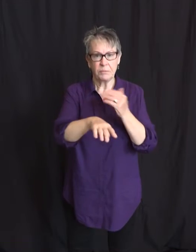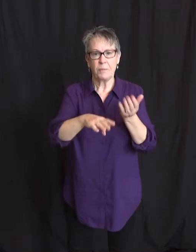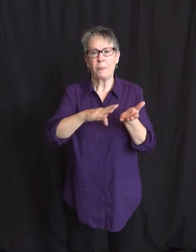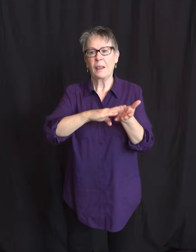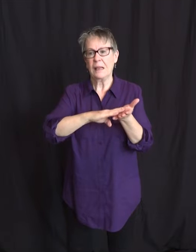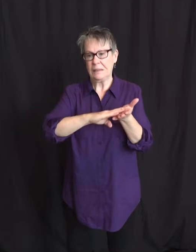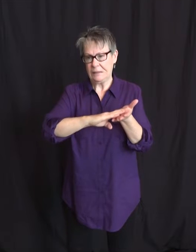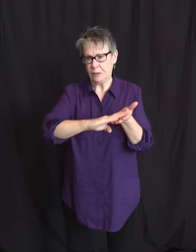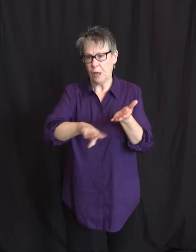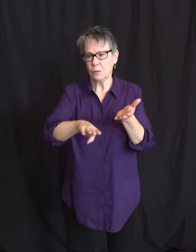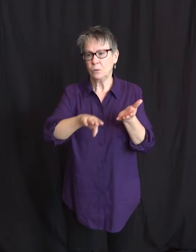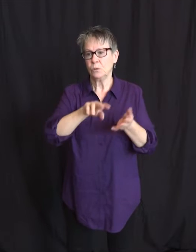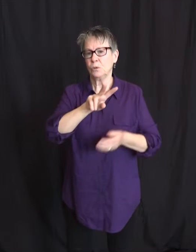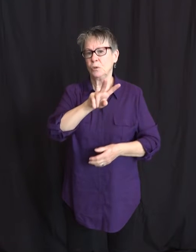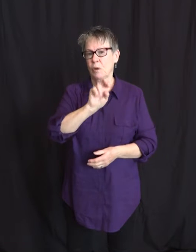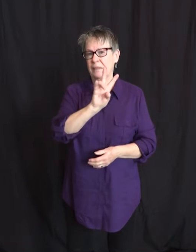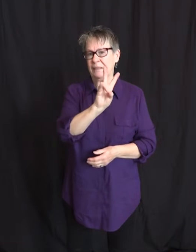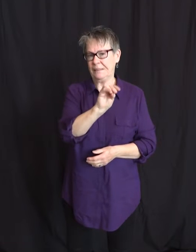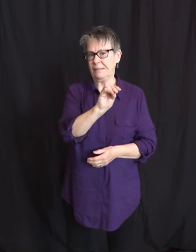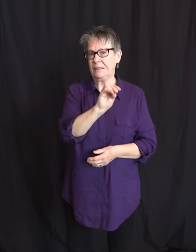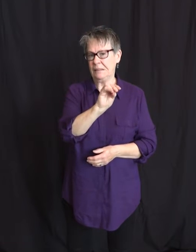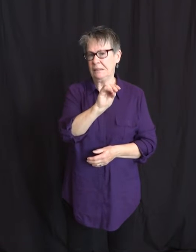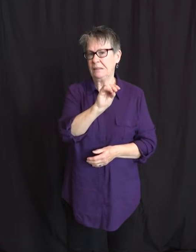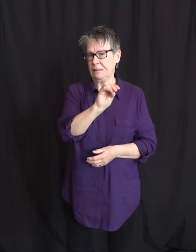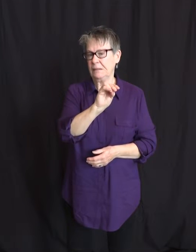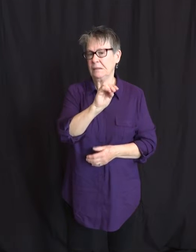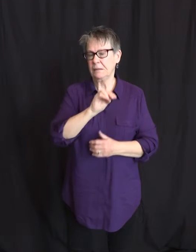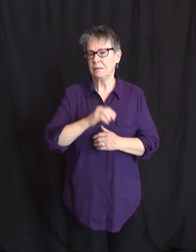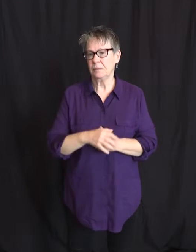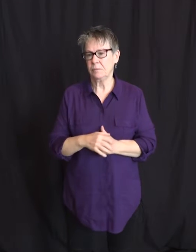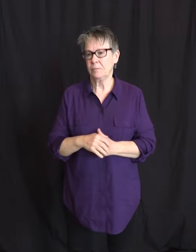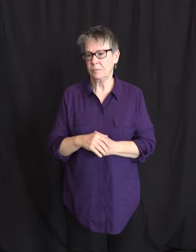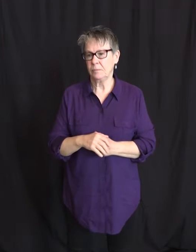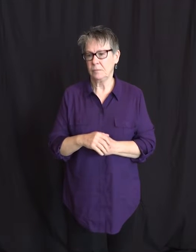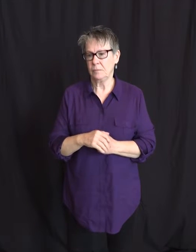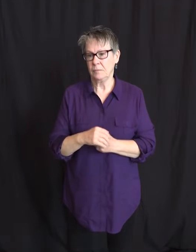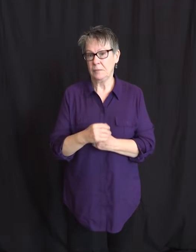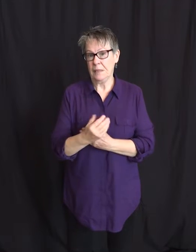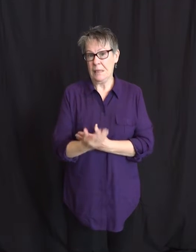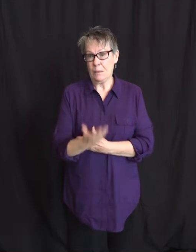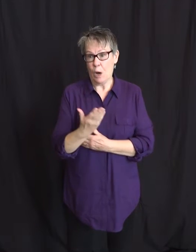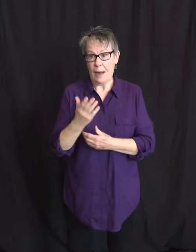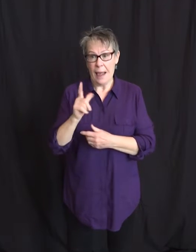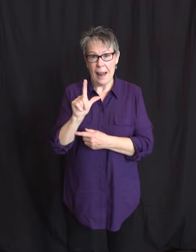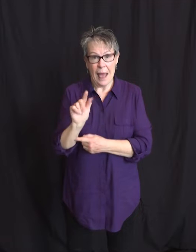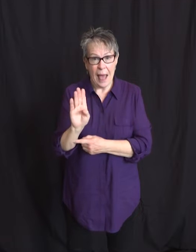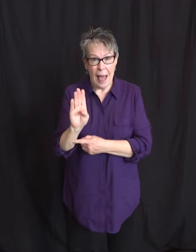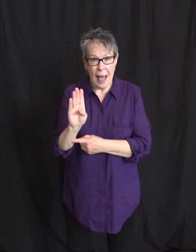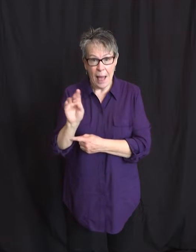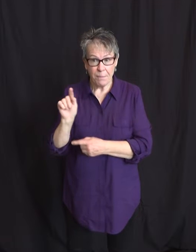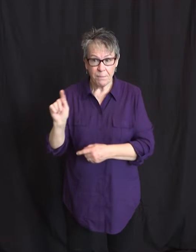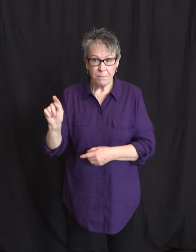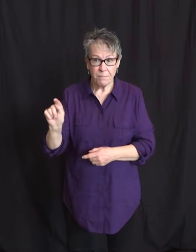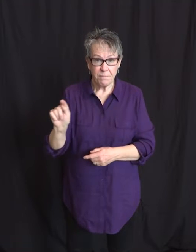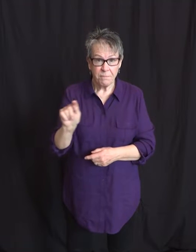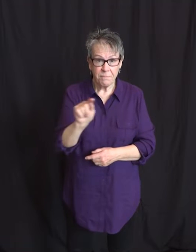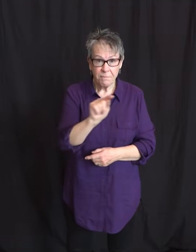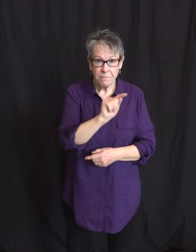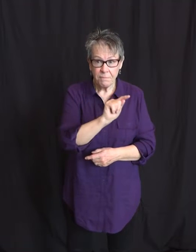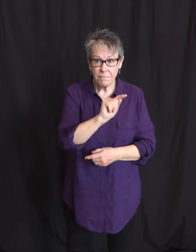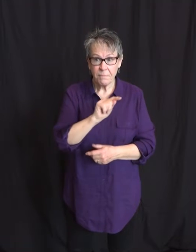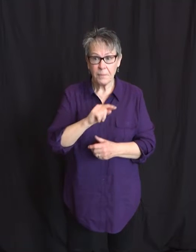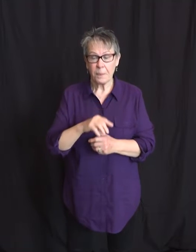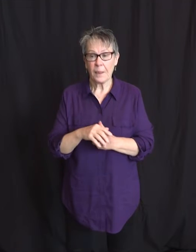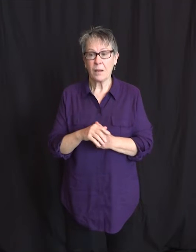them. According to lab data from this morning of the labs sending us their COVID-19 results,